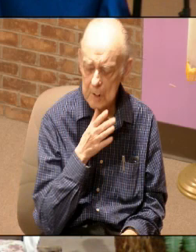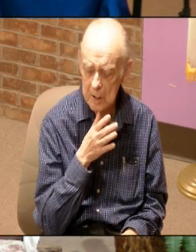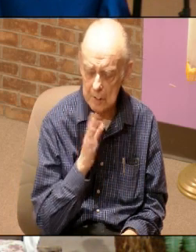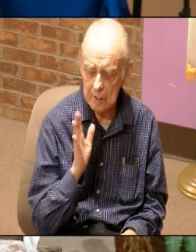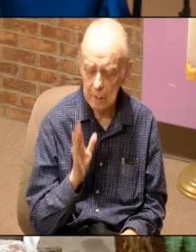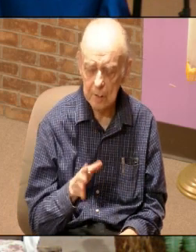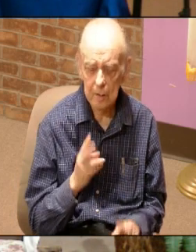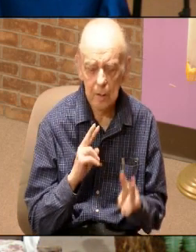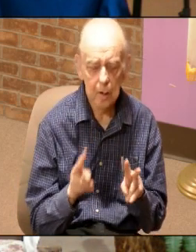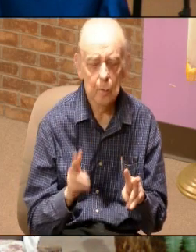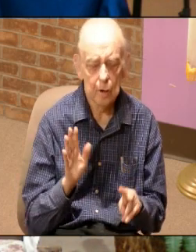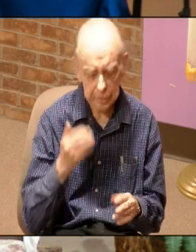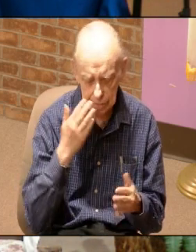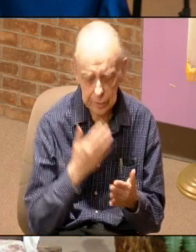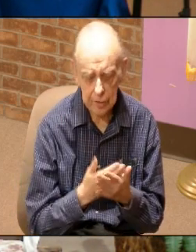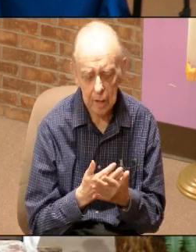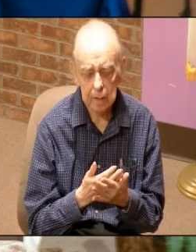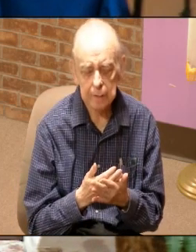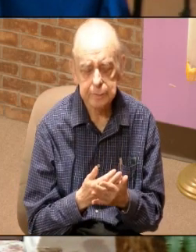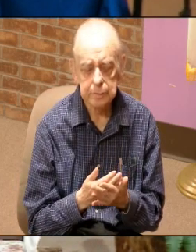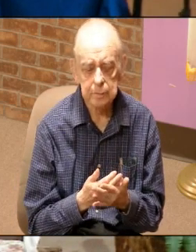you're watching your son